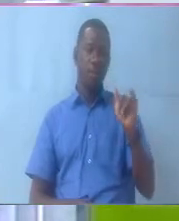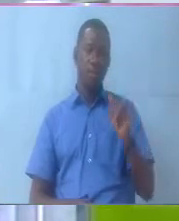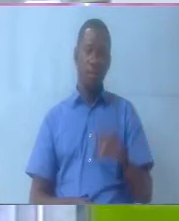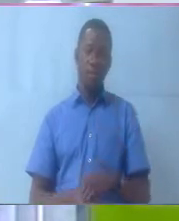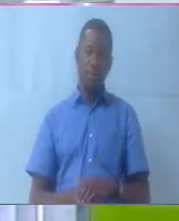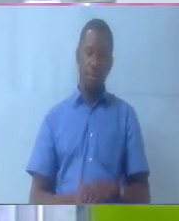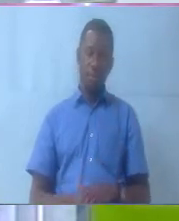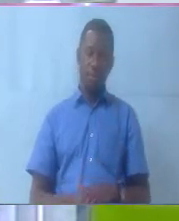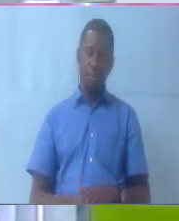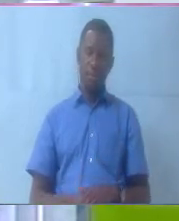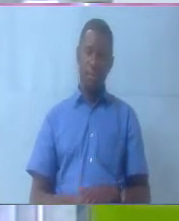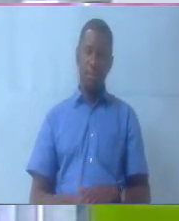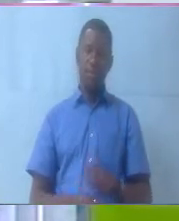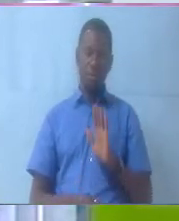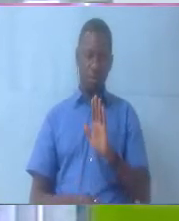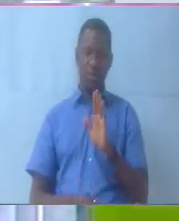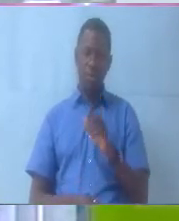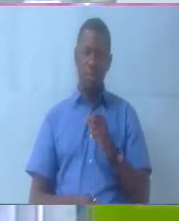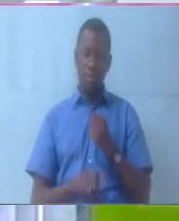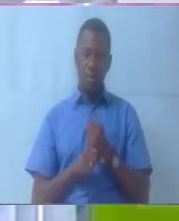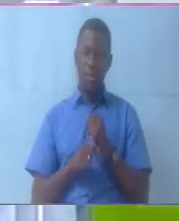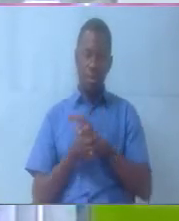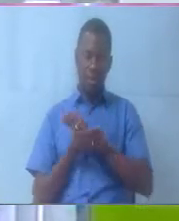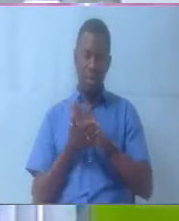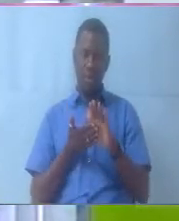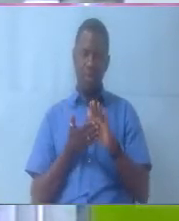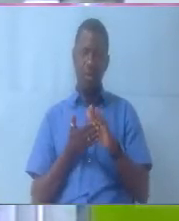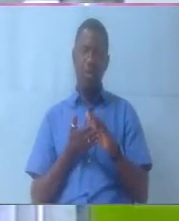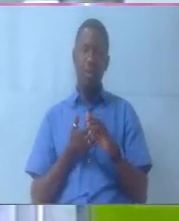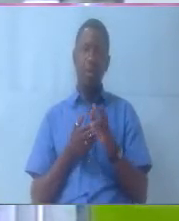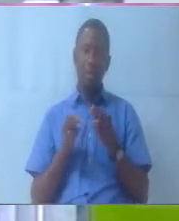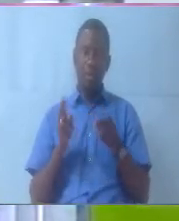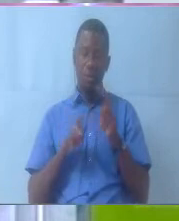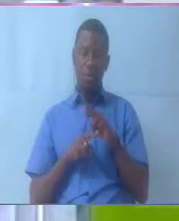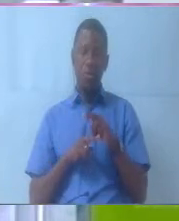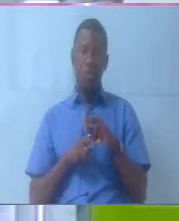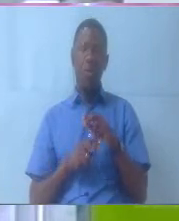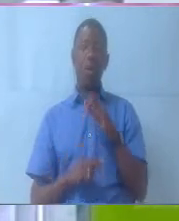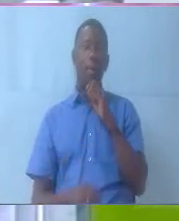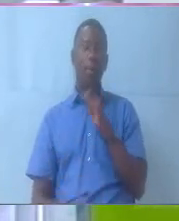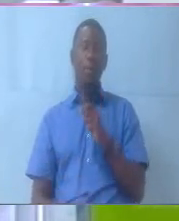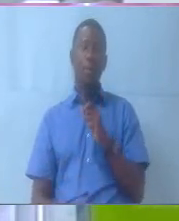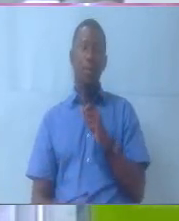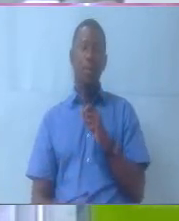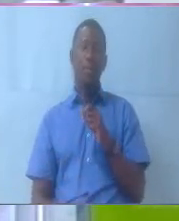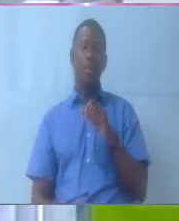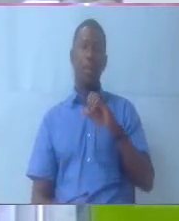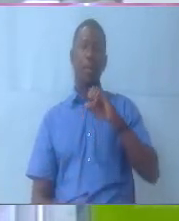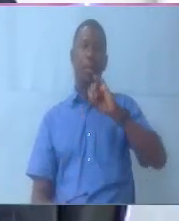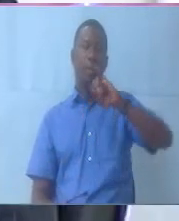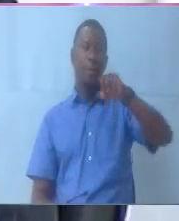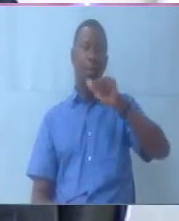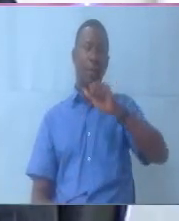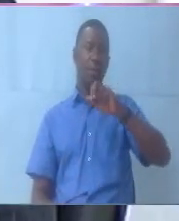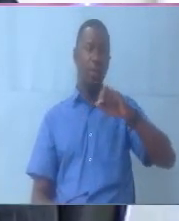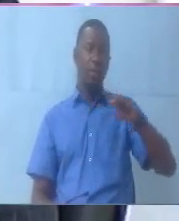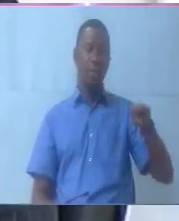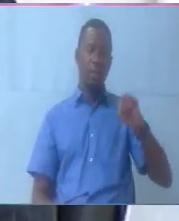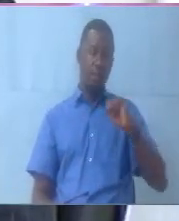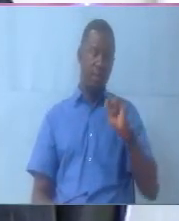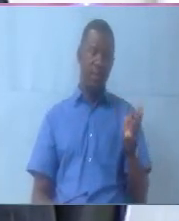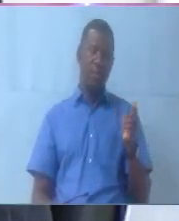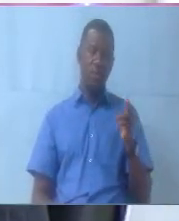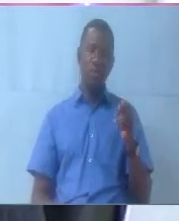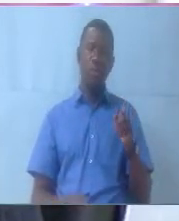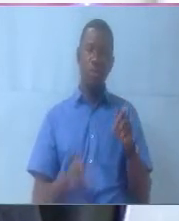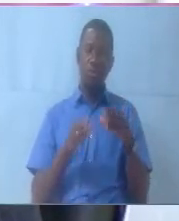the record. Honorable Justice Jane was terminated together with Chauhan and Raymond Sok. Sok, yes. Okay,